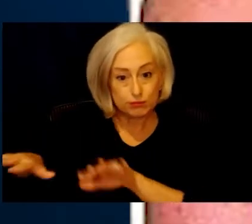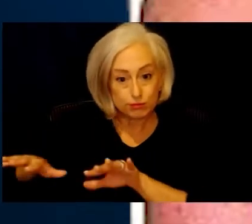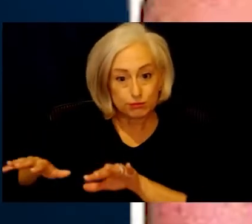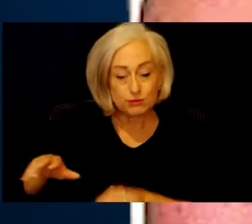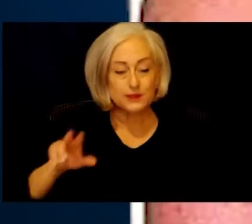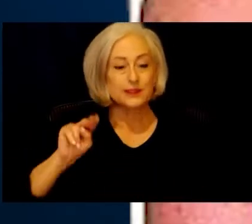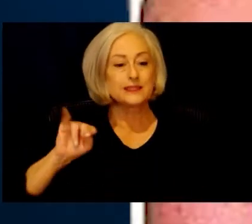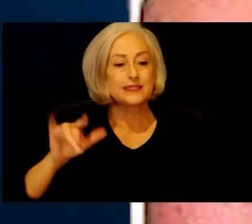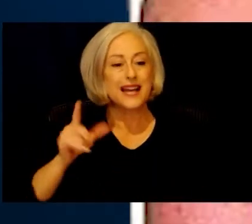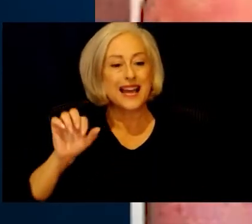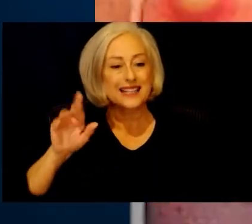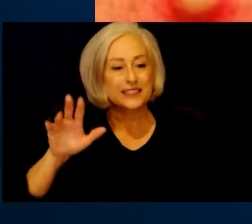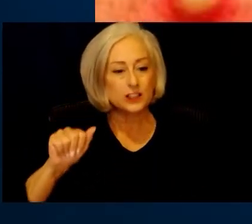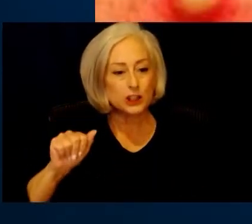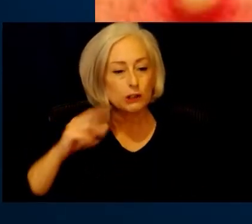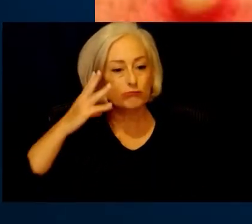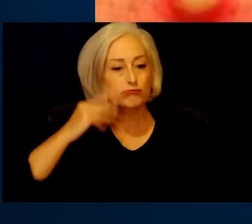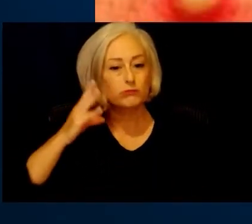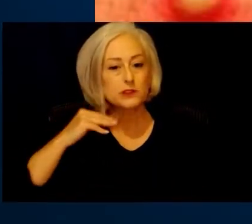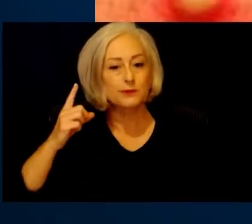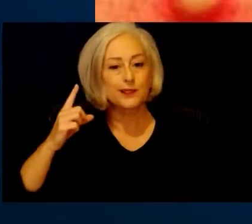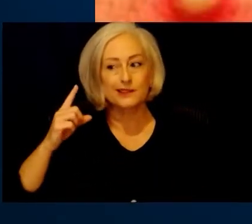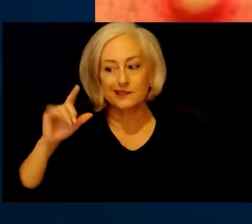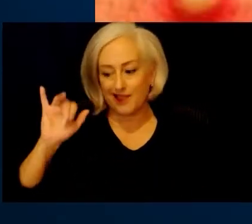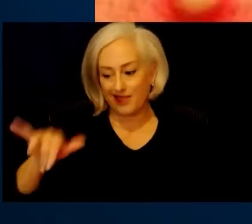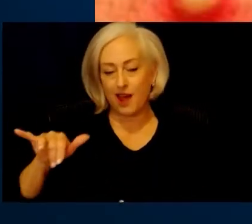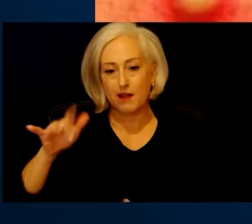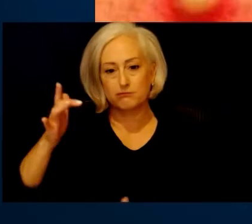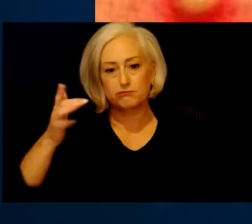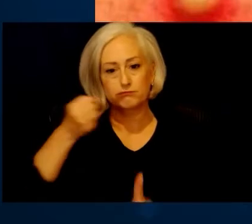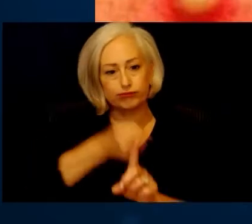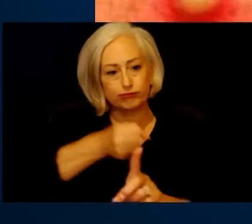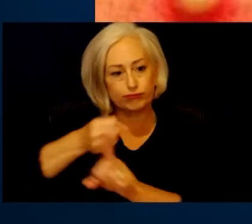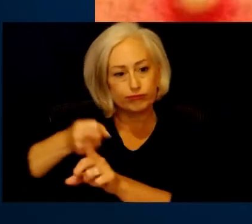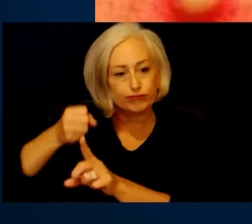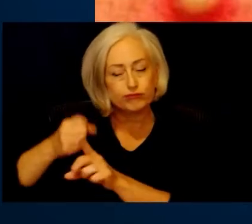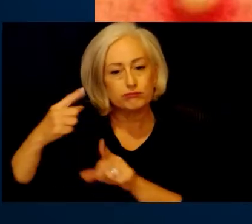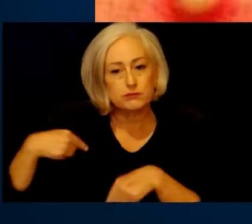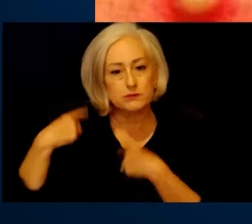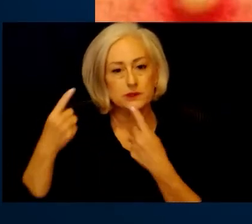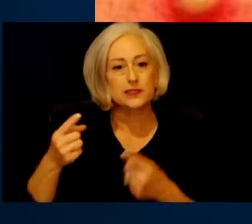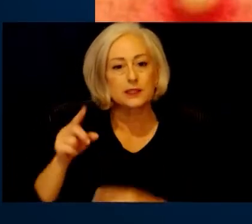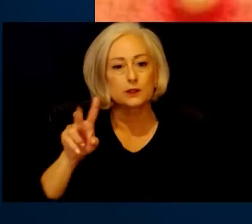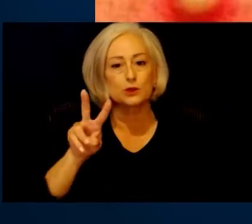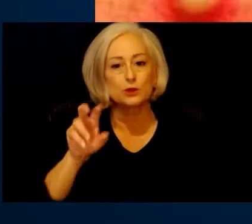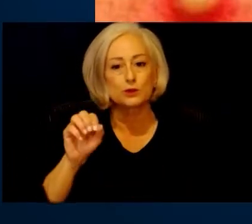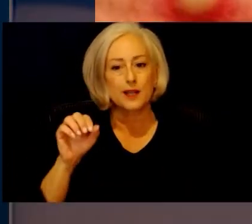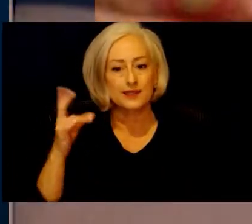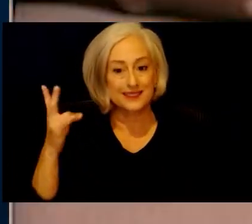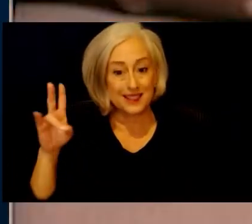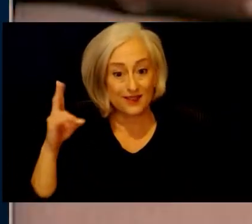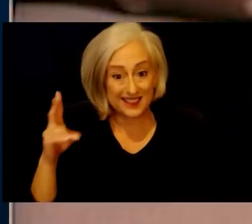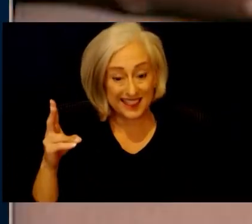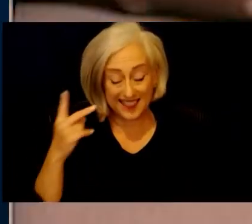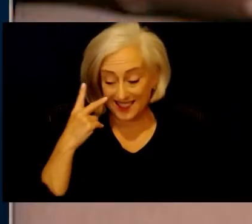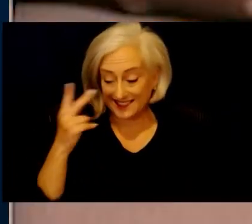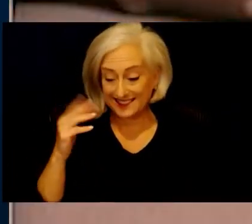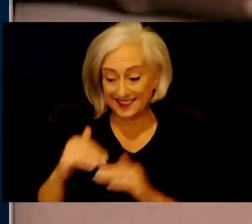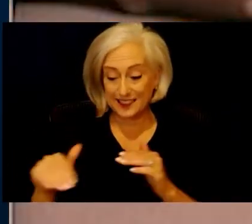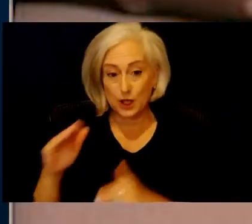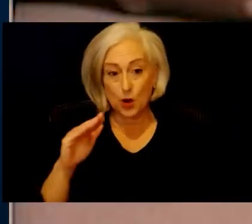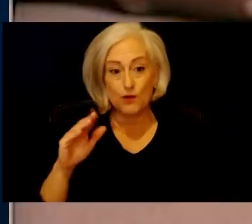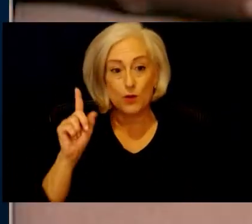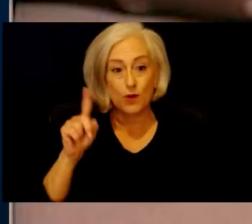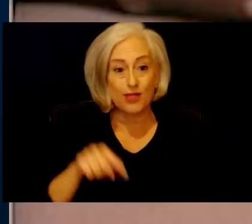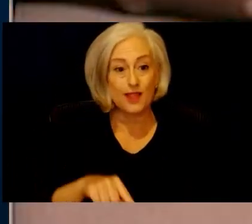since around 2017, where they have seen over 1,200 cases during that time. So the biggest